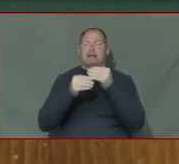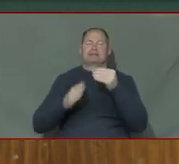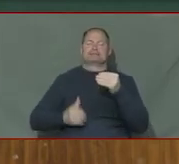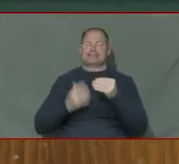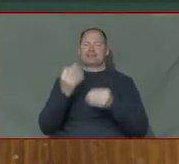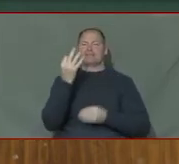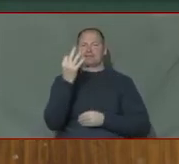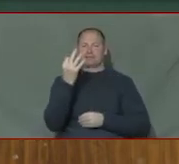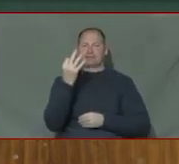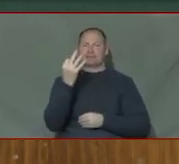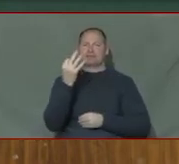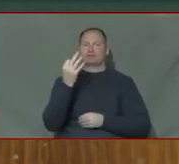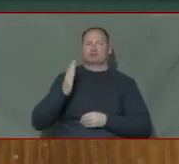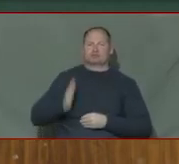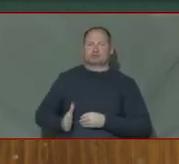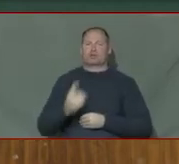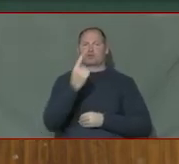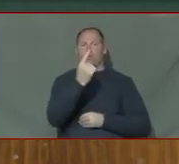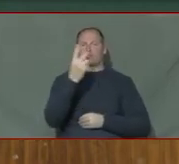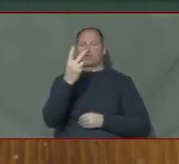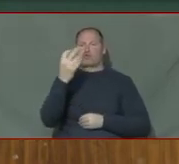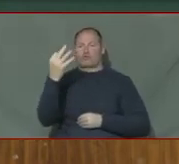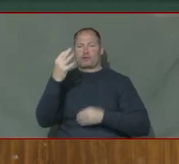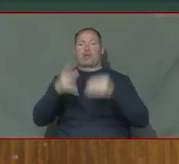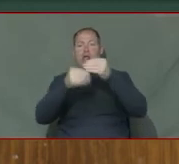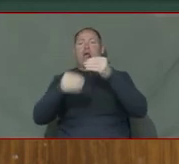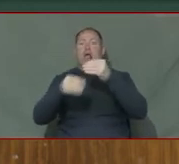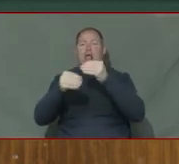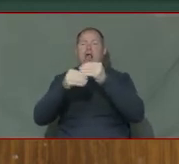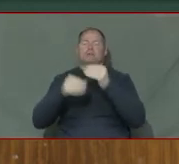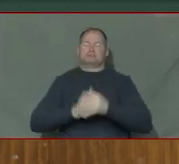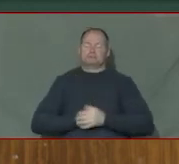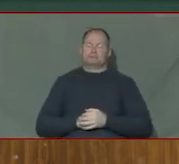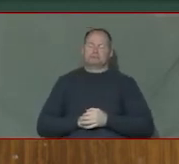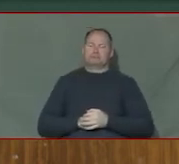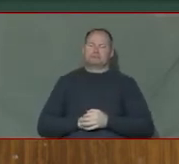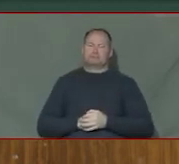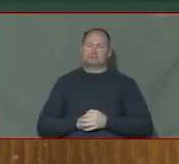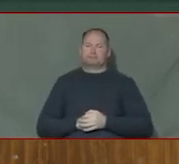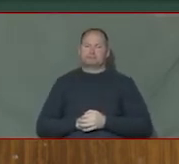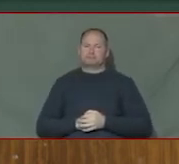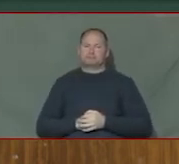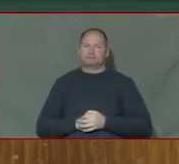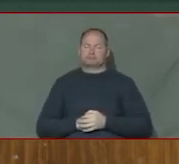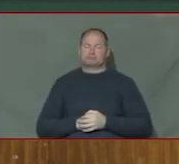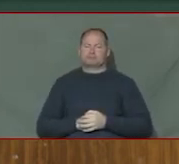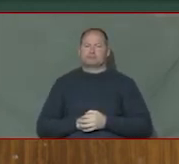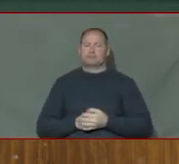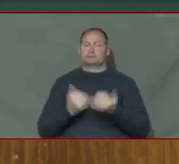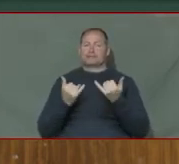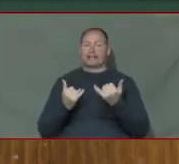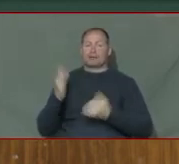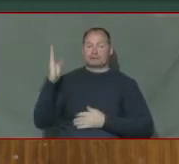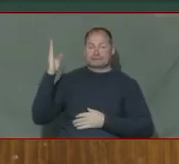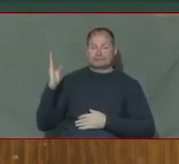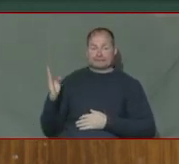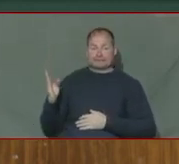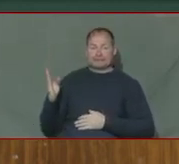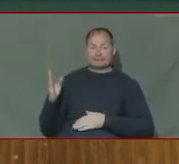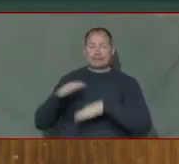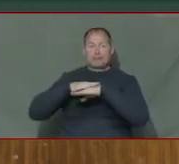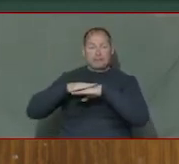to side 1 plus side 2 plus side 3. Now we're going to use these